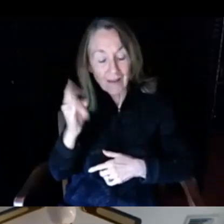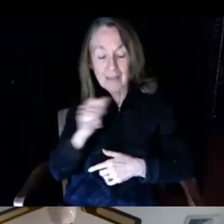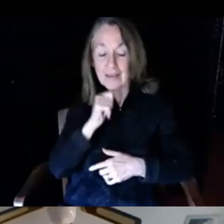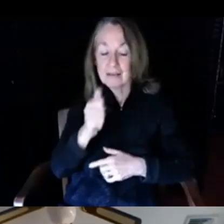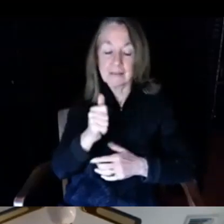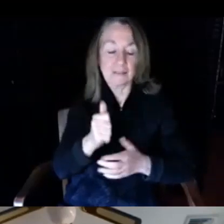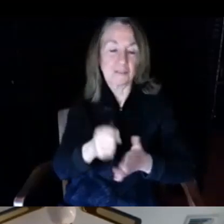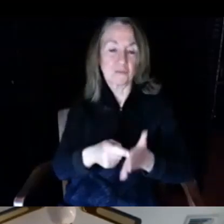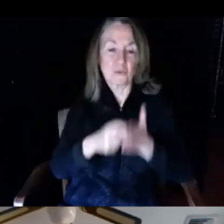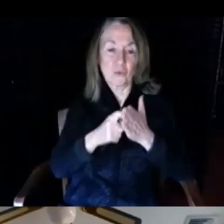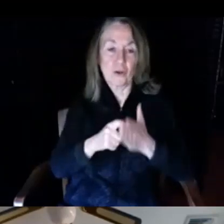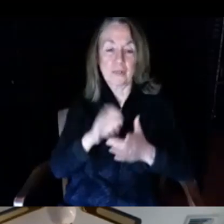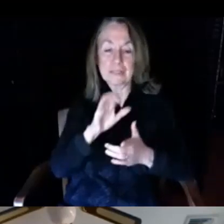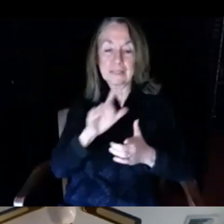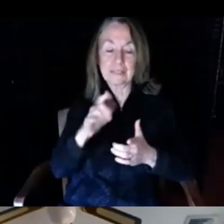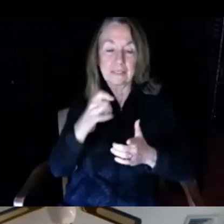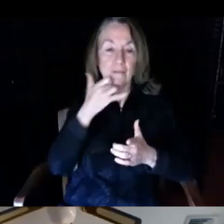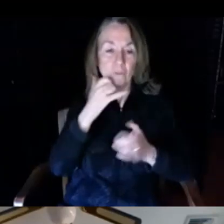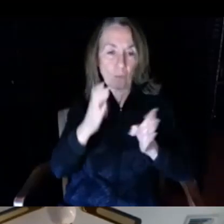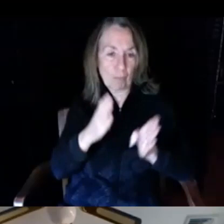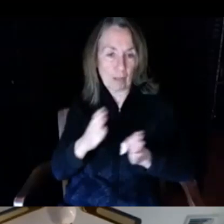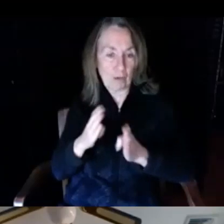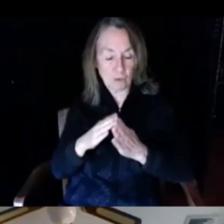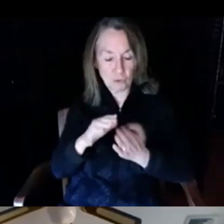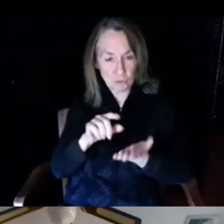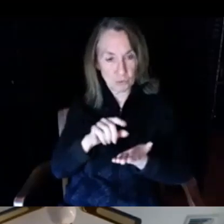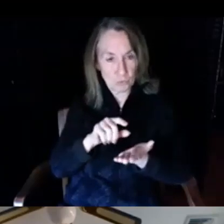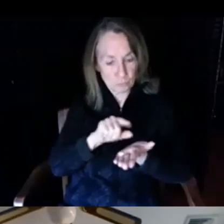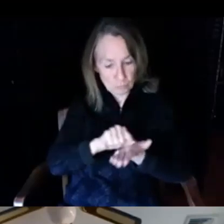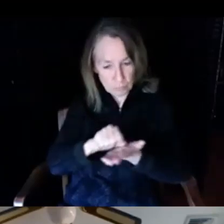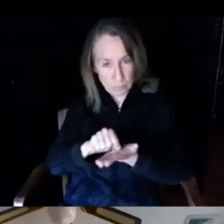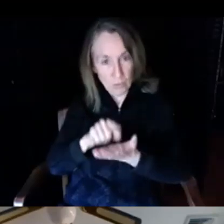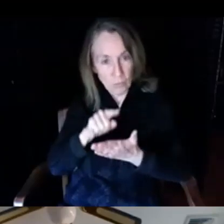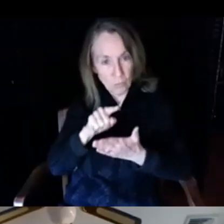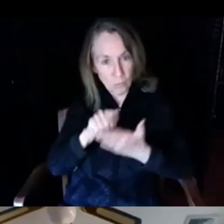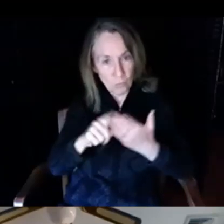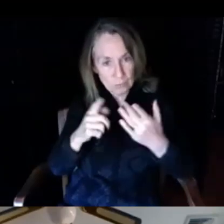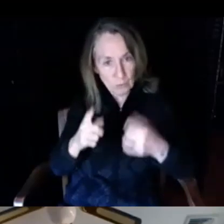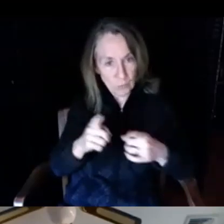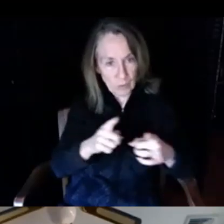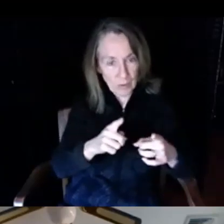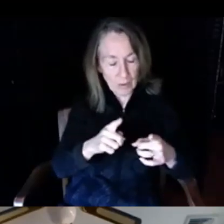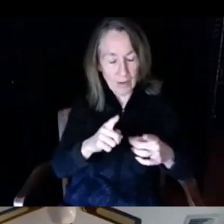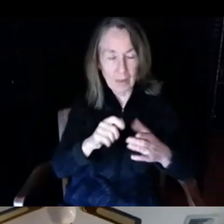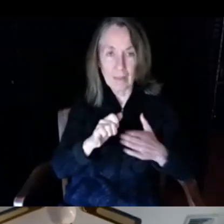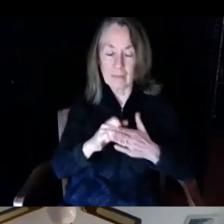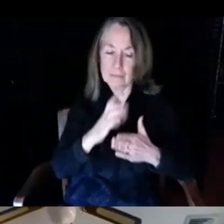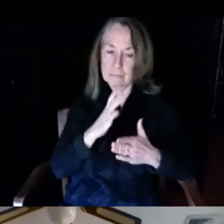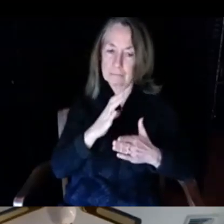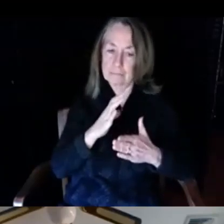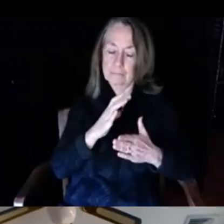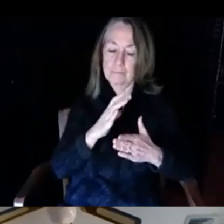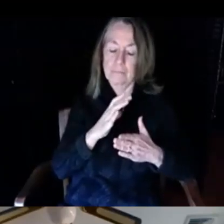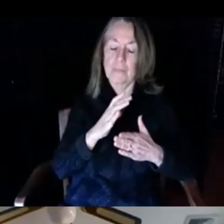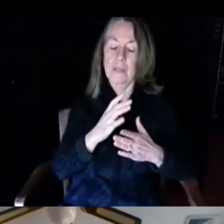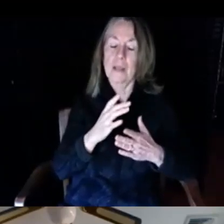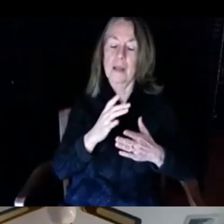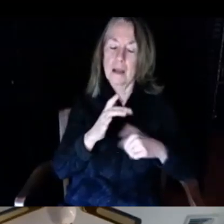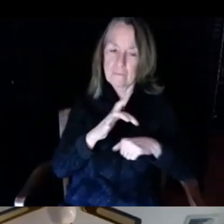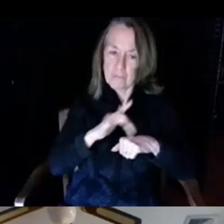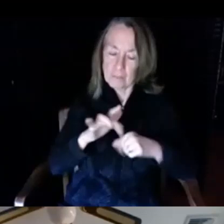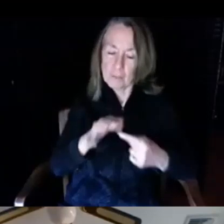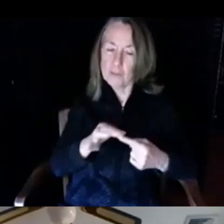plan in order to transcribe what's going on in front of you. So that again is only available on certain Pixel